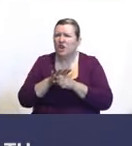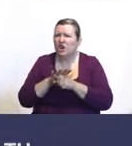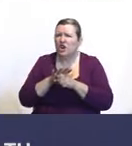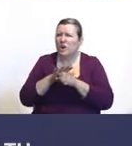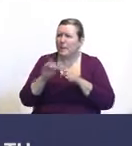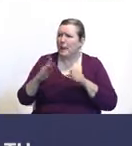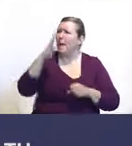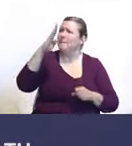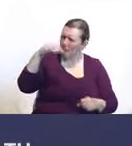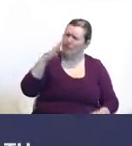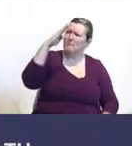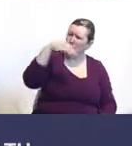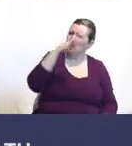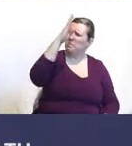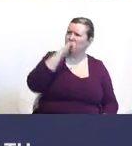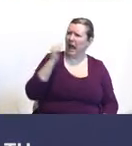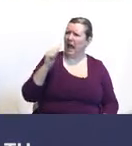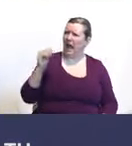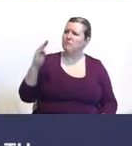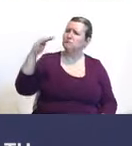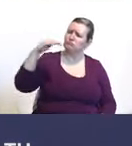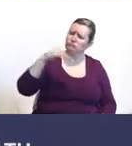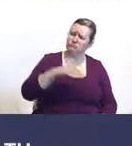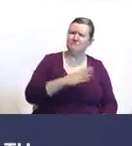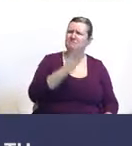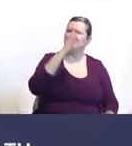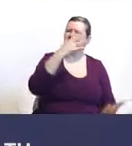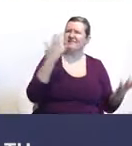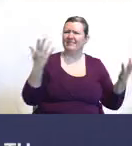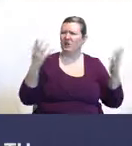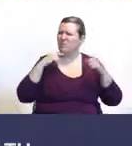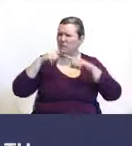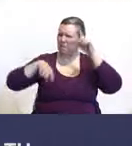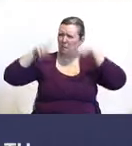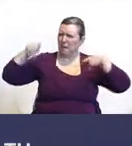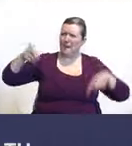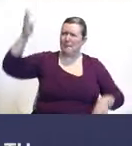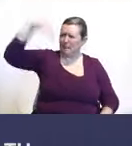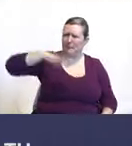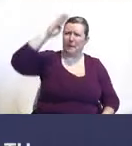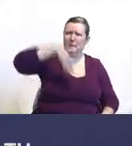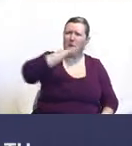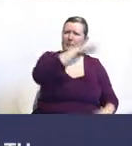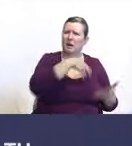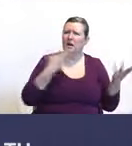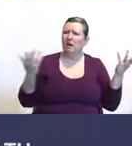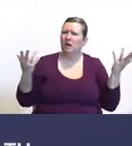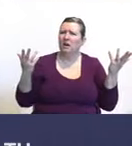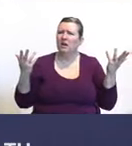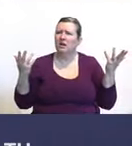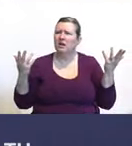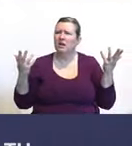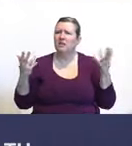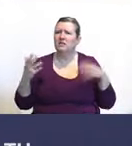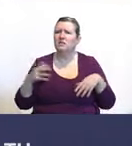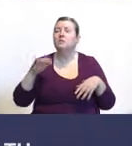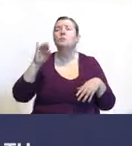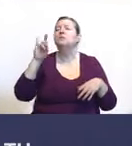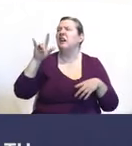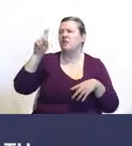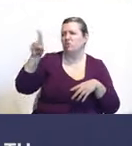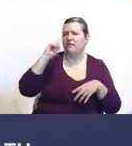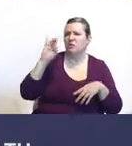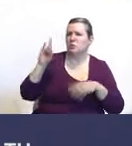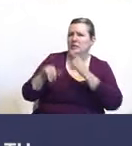higher, one than the other? Just wanted to get a sense of that. For you, Commissioner Persicelli, the governor just said that he wants to see more people